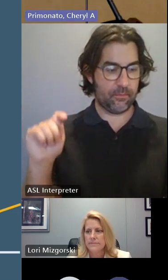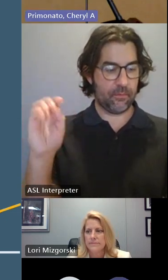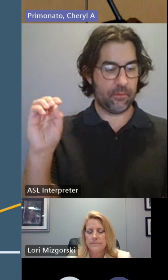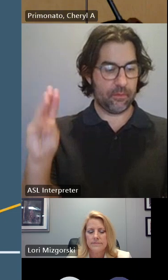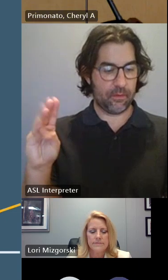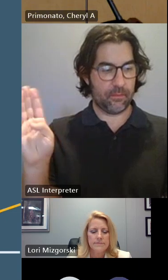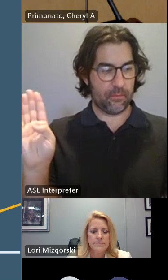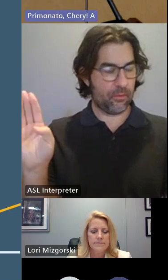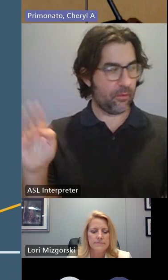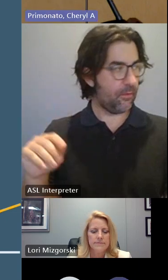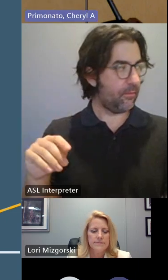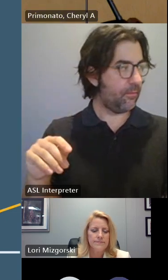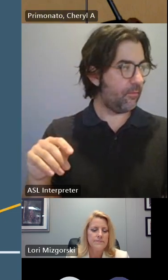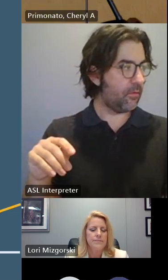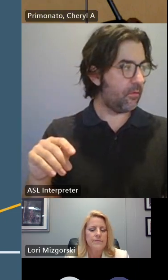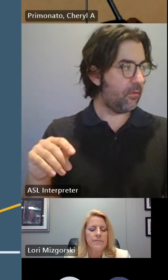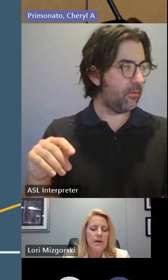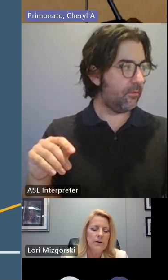Burgundy.